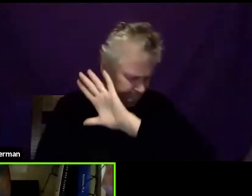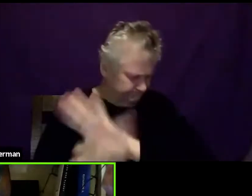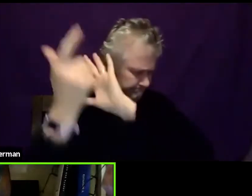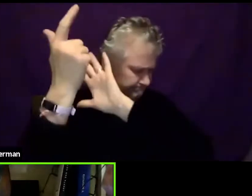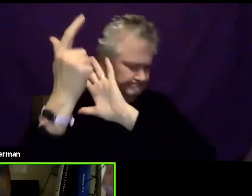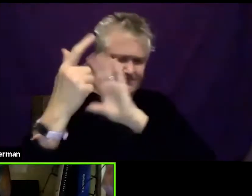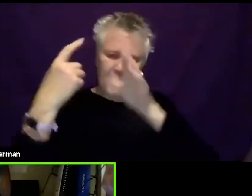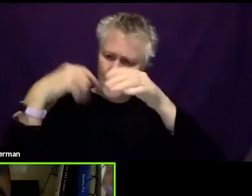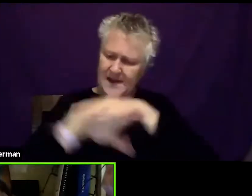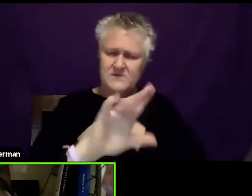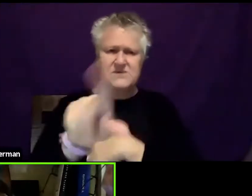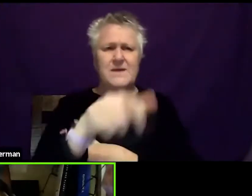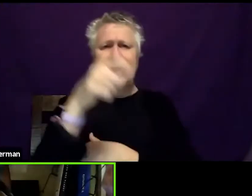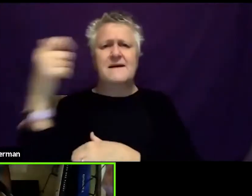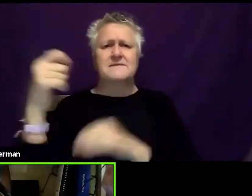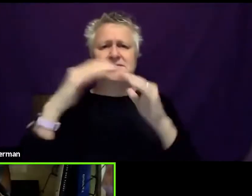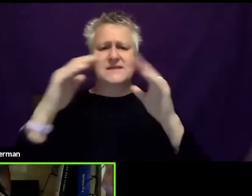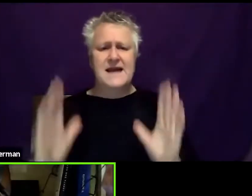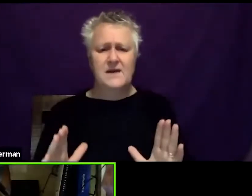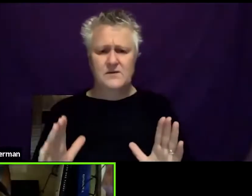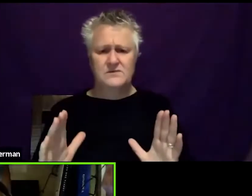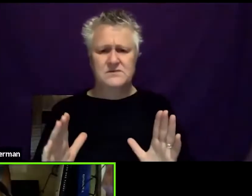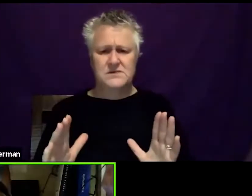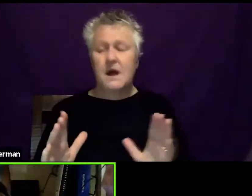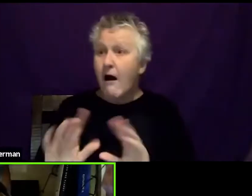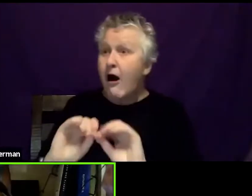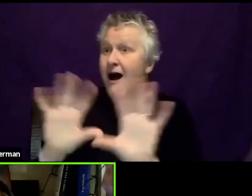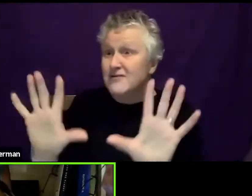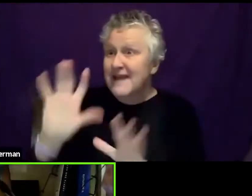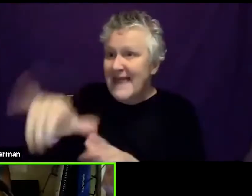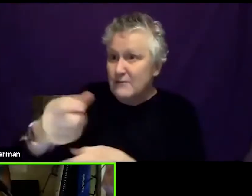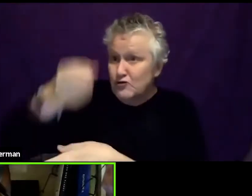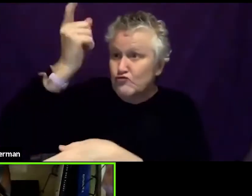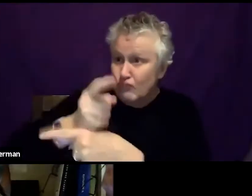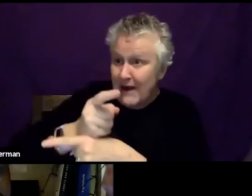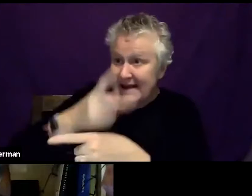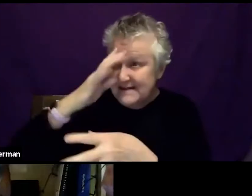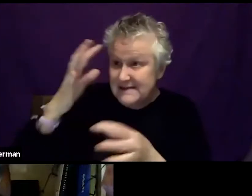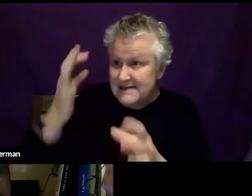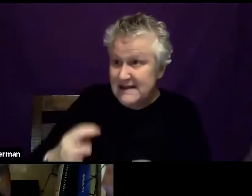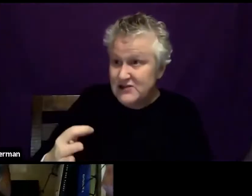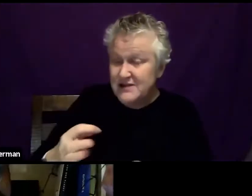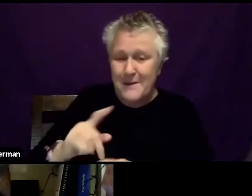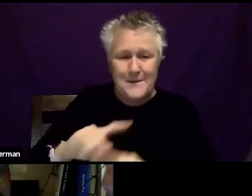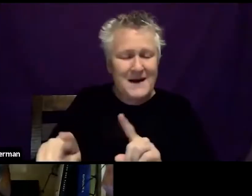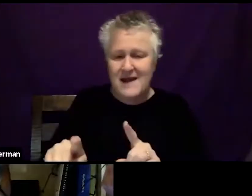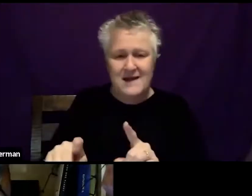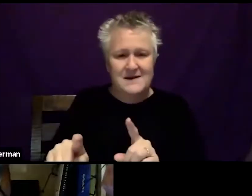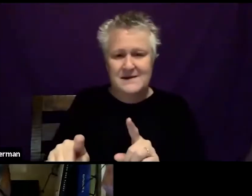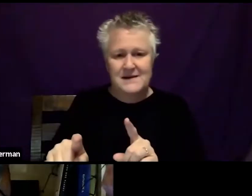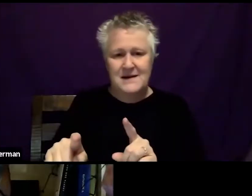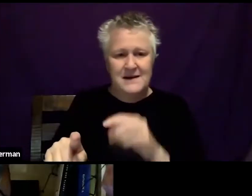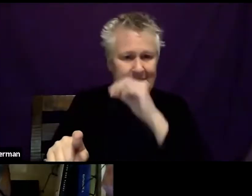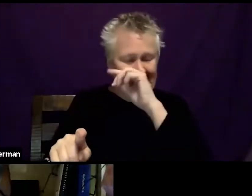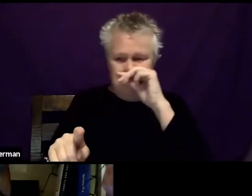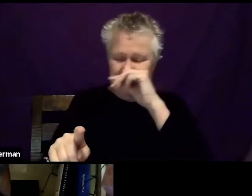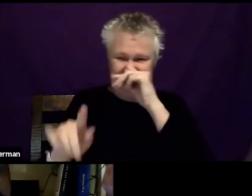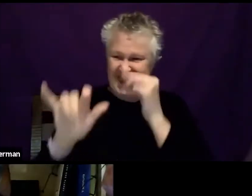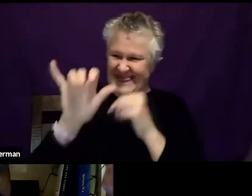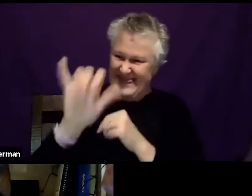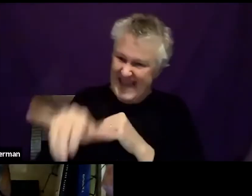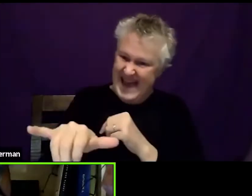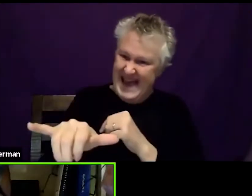And that was obviously the right decision, but it's that level of last minute incompetence that has